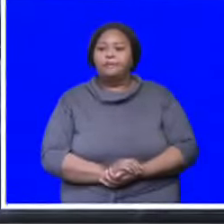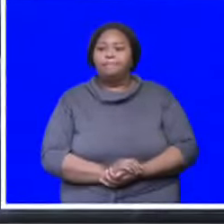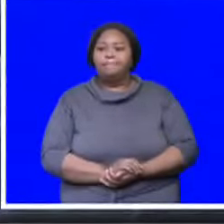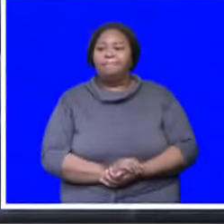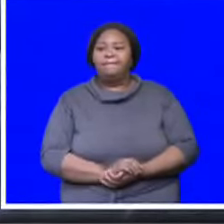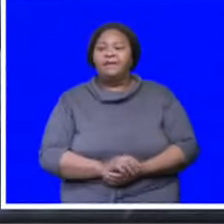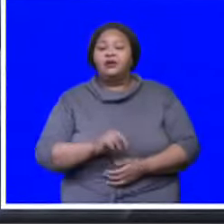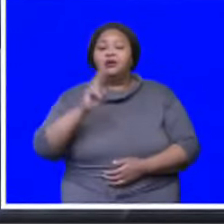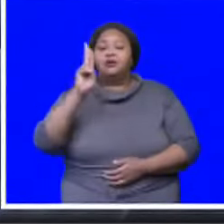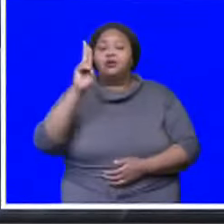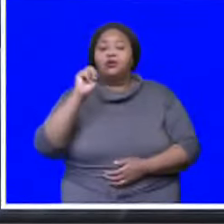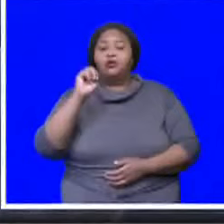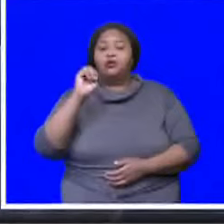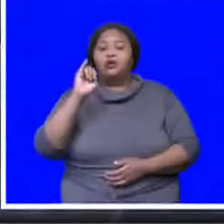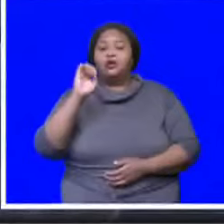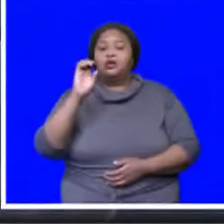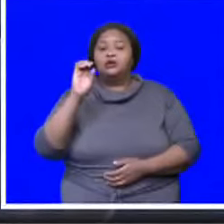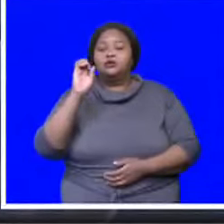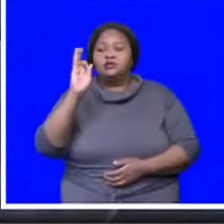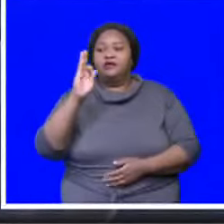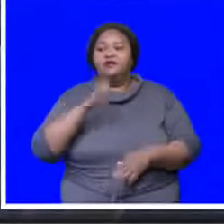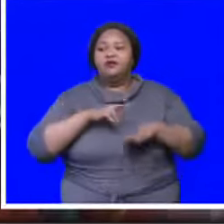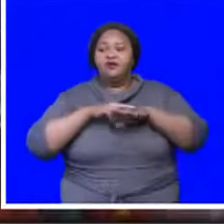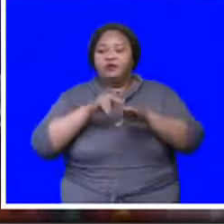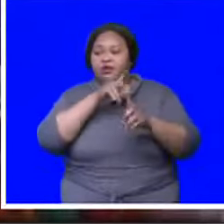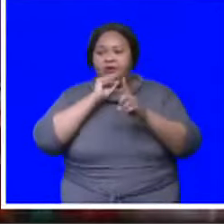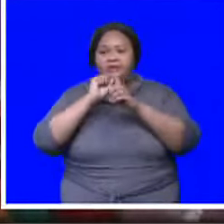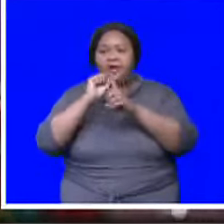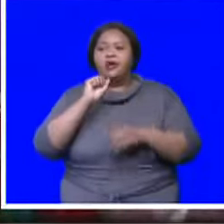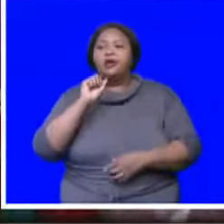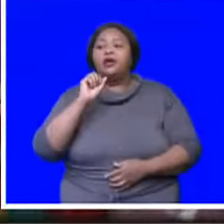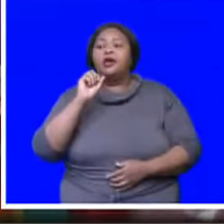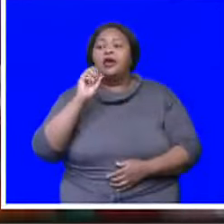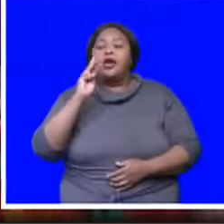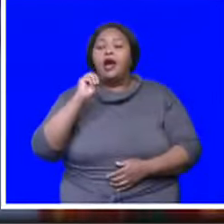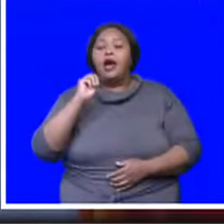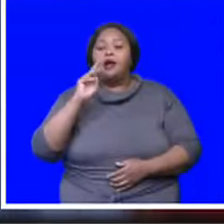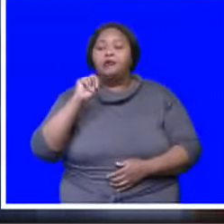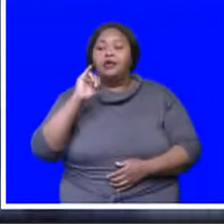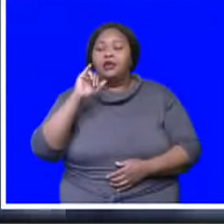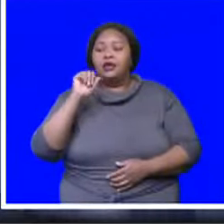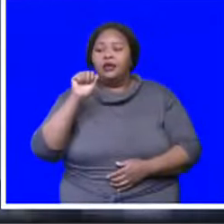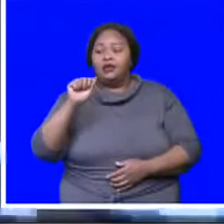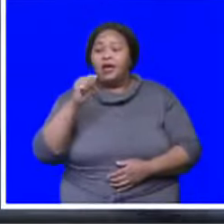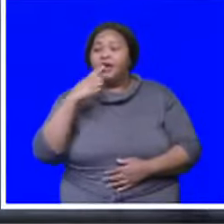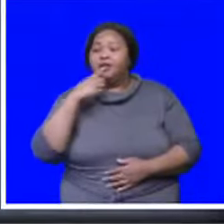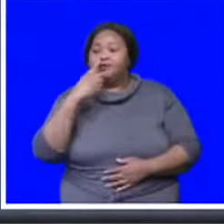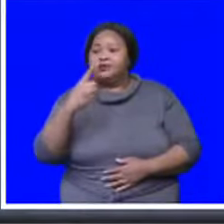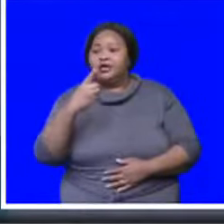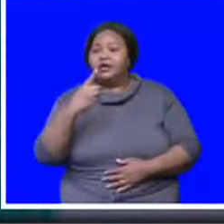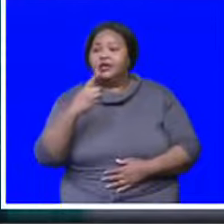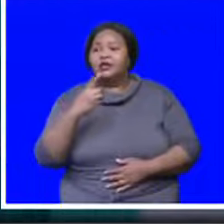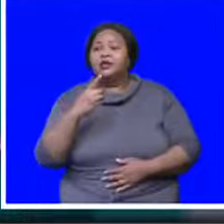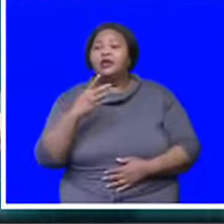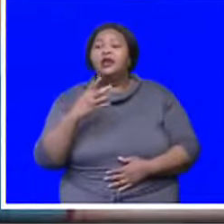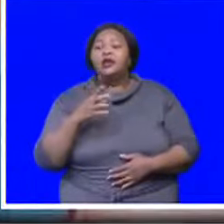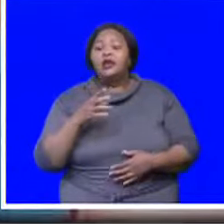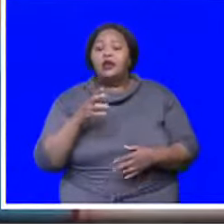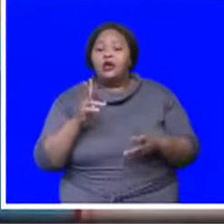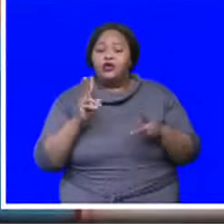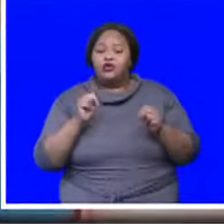country representative Amina Mohammed says they have already started seeing results of the new